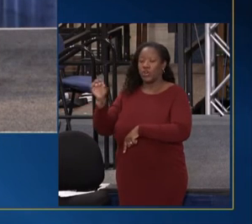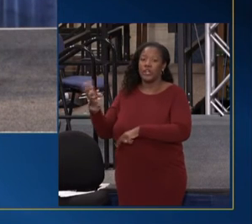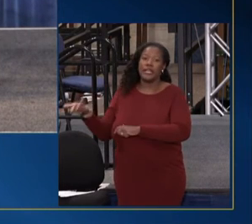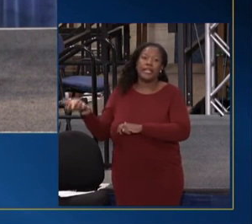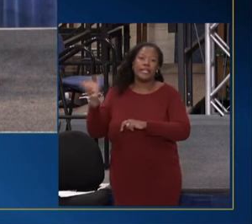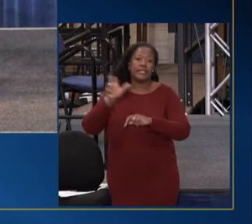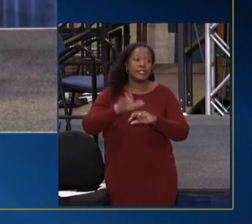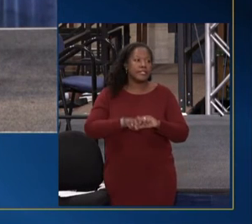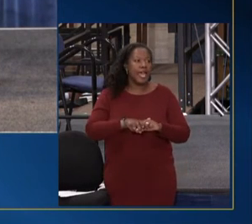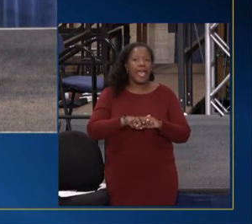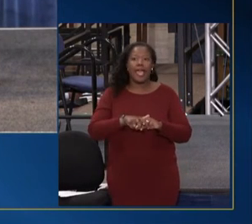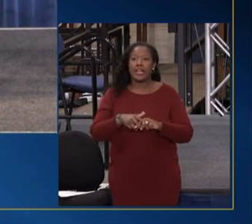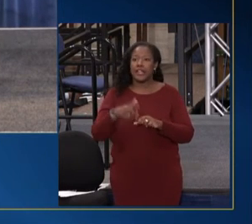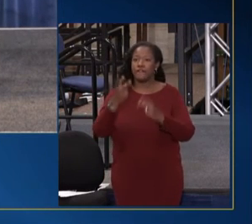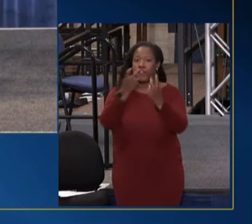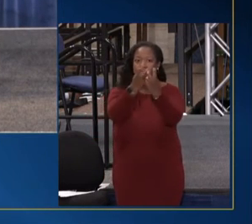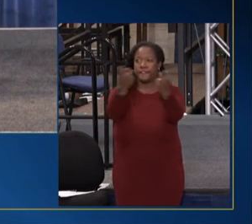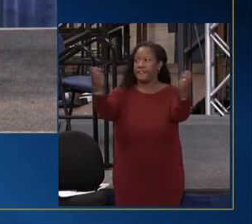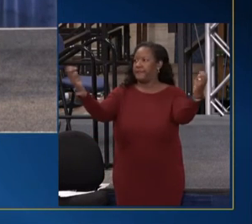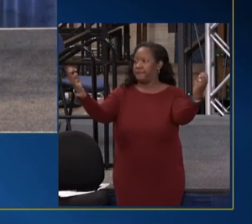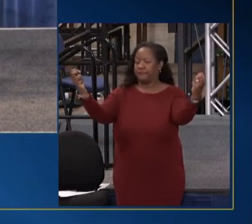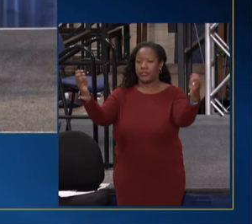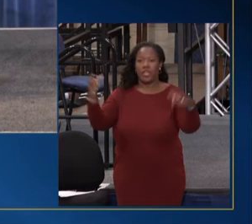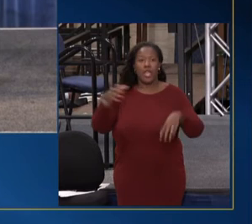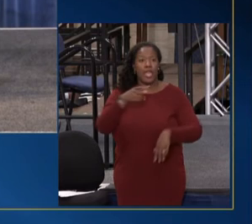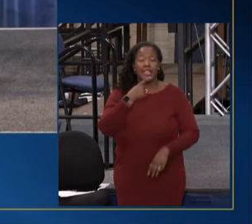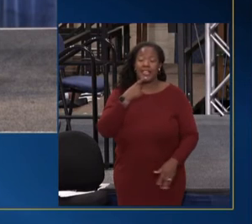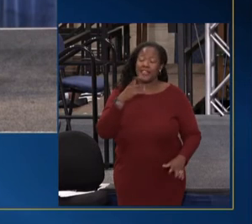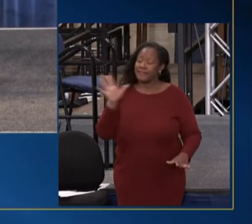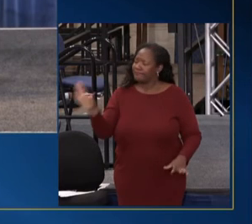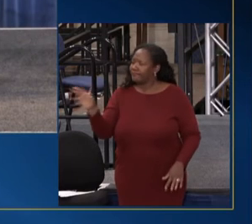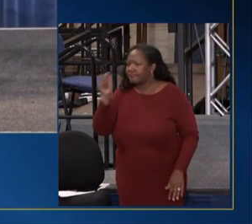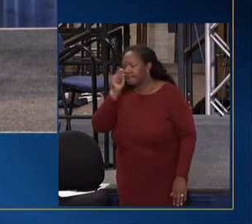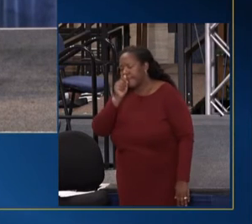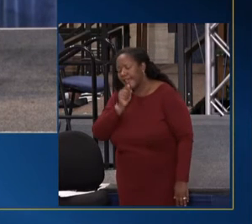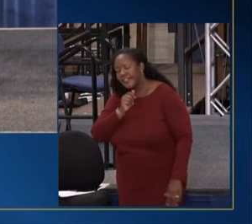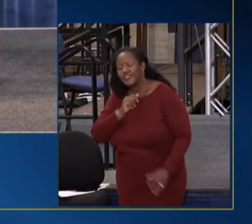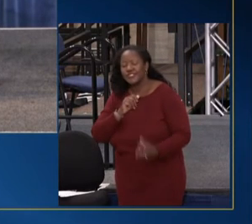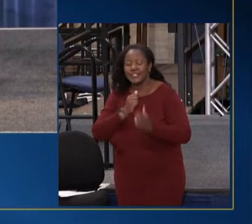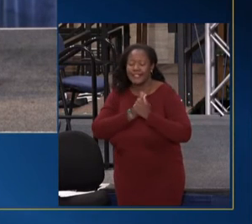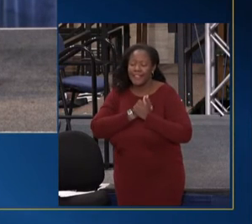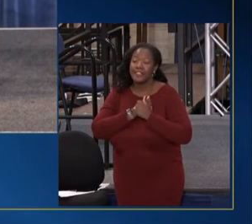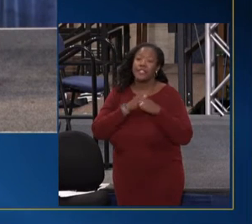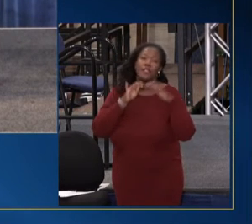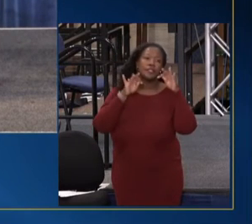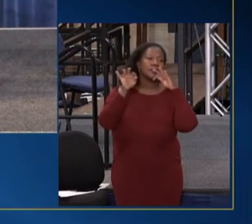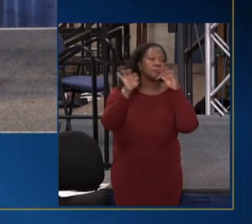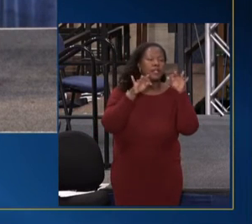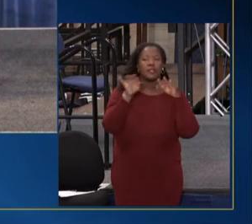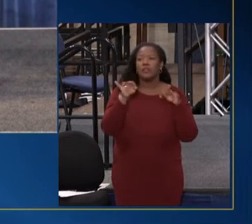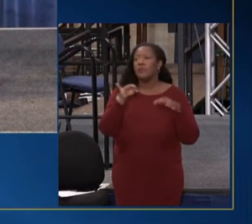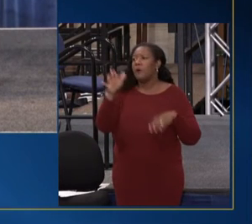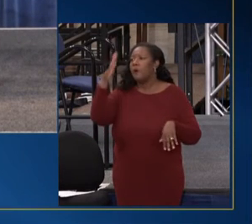of his lawmakers and really, I would say, so patiently and so lovingly explained for them